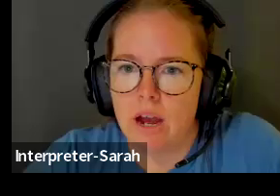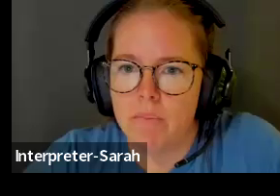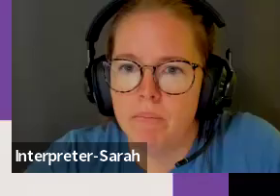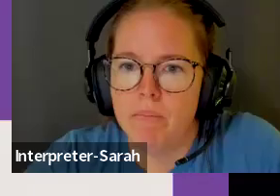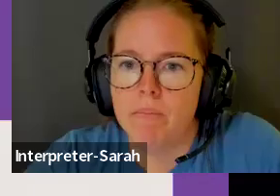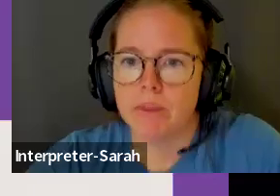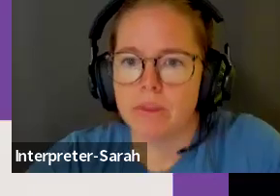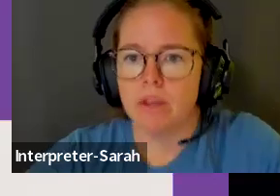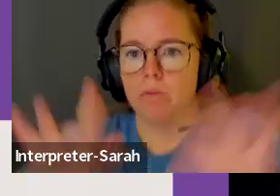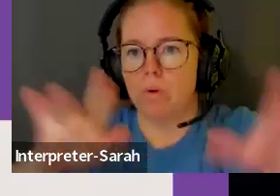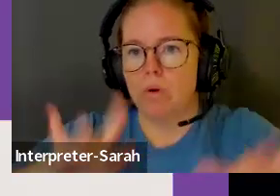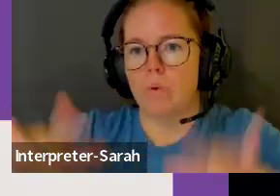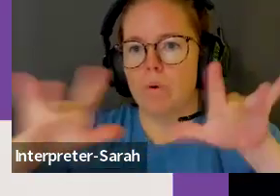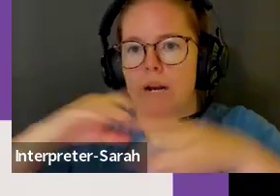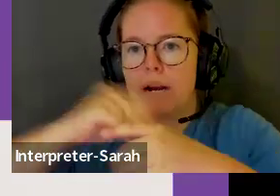um,